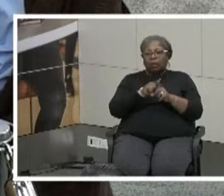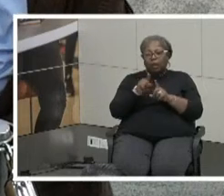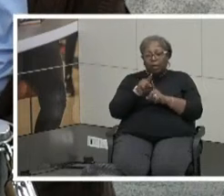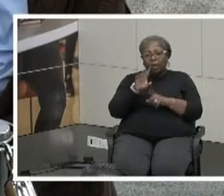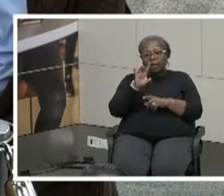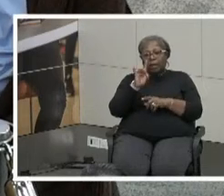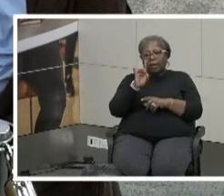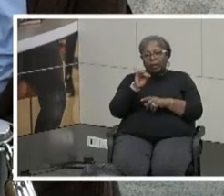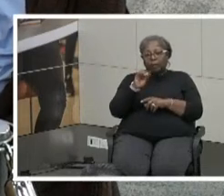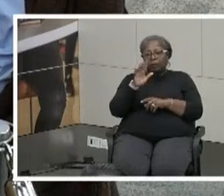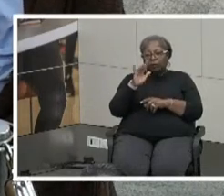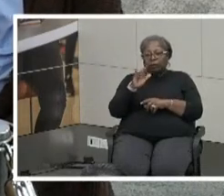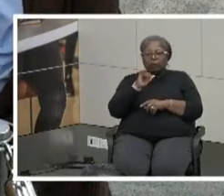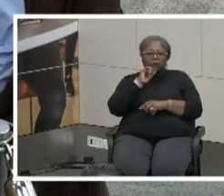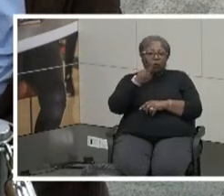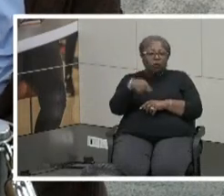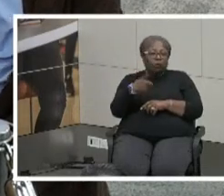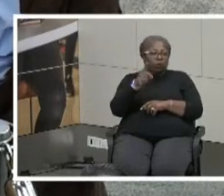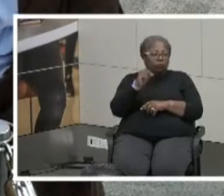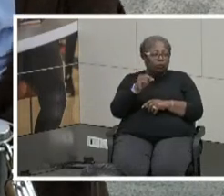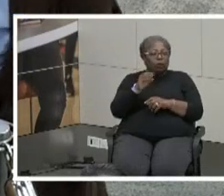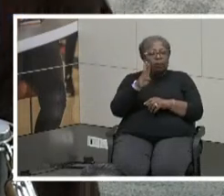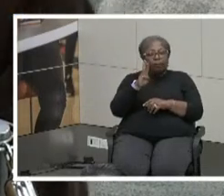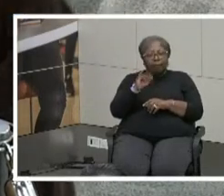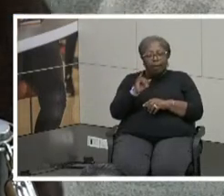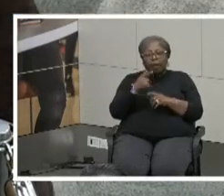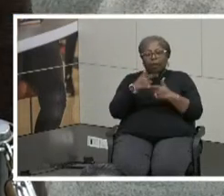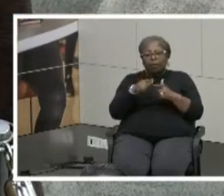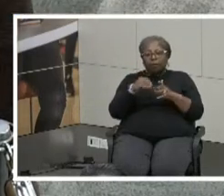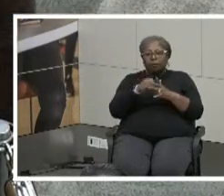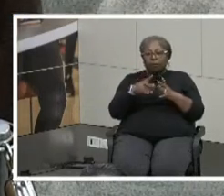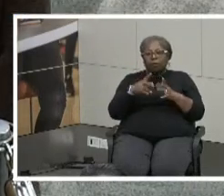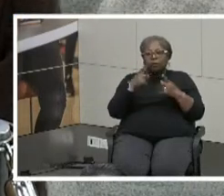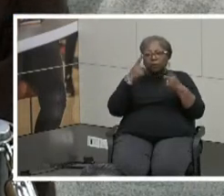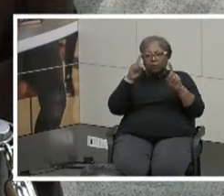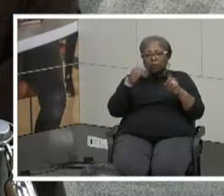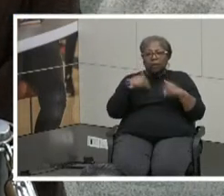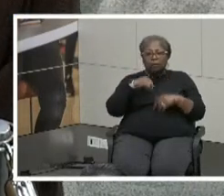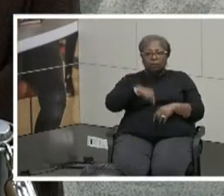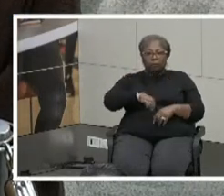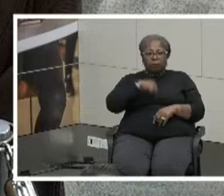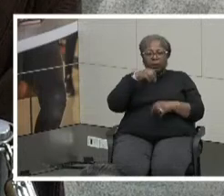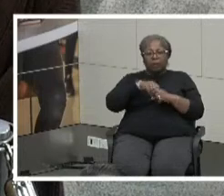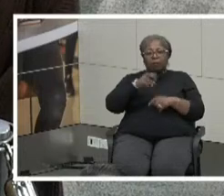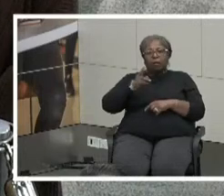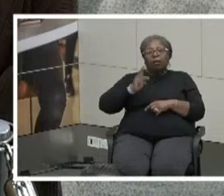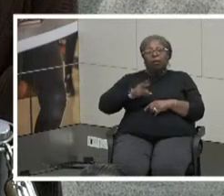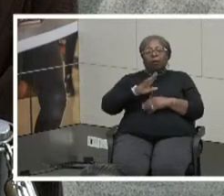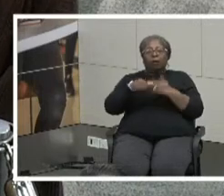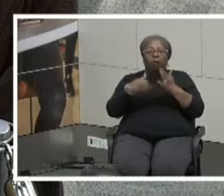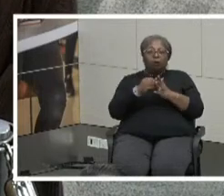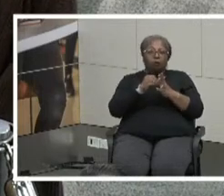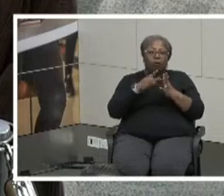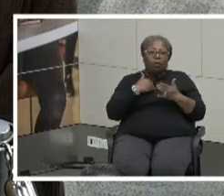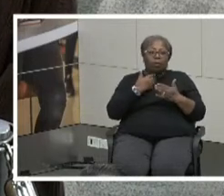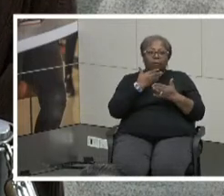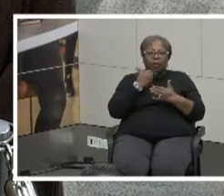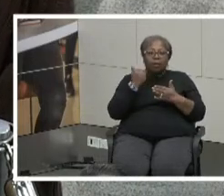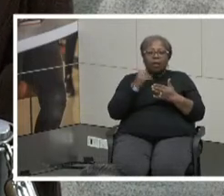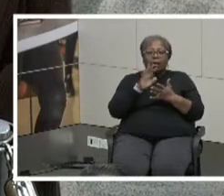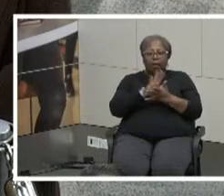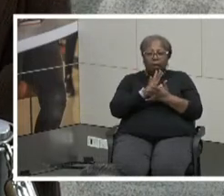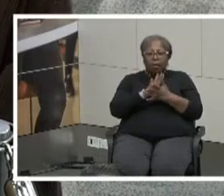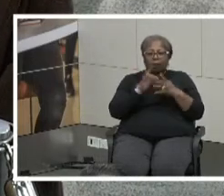Helms and Wharton not only do emerging bilingual students succeed and have pride in their Heritage but all students have better academic